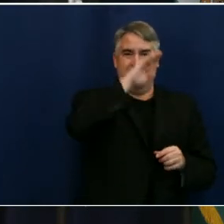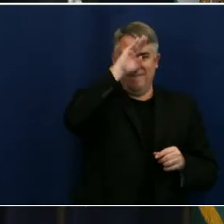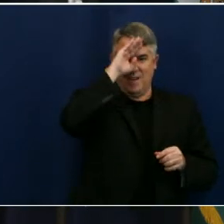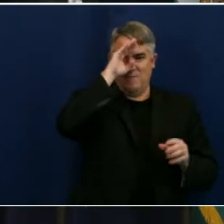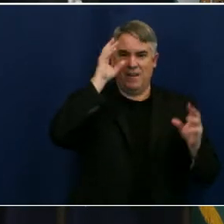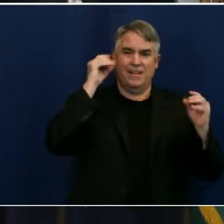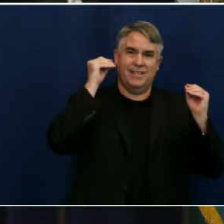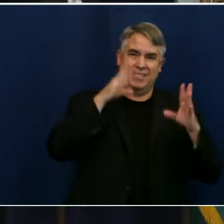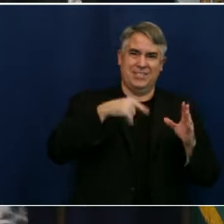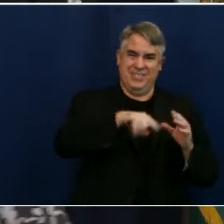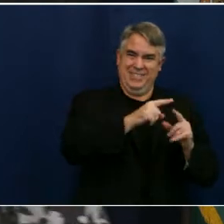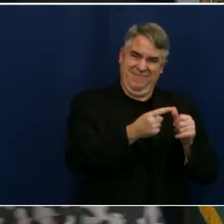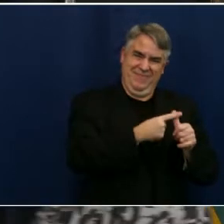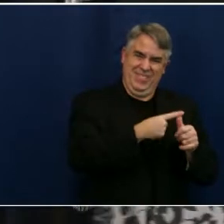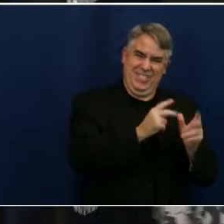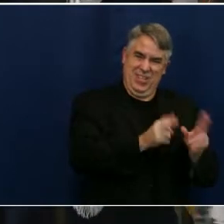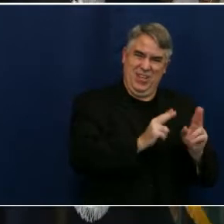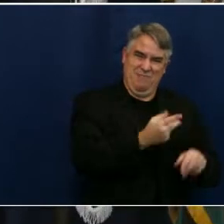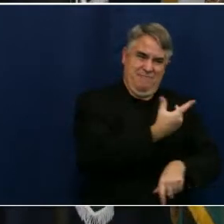included.